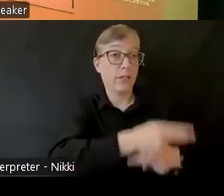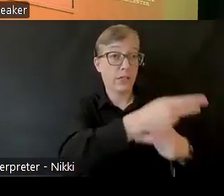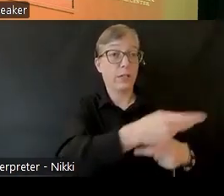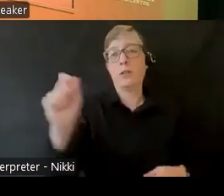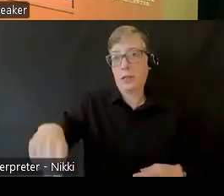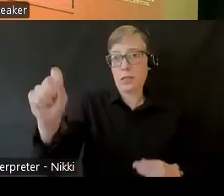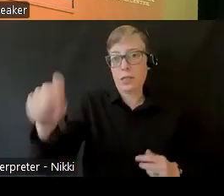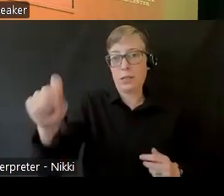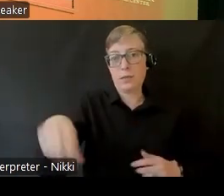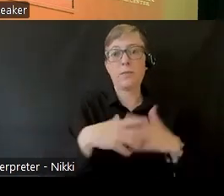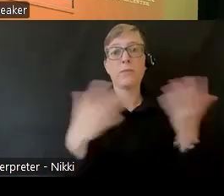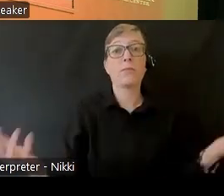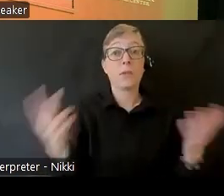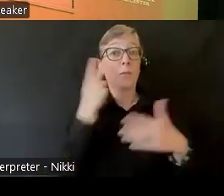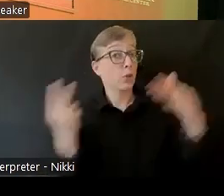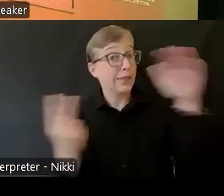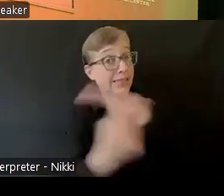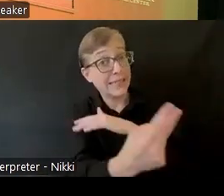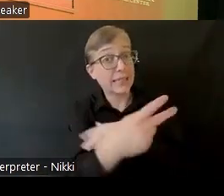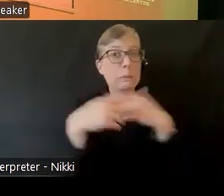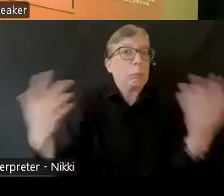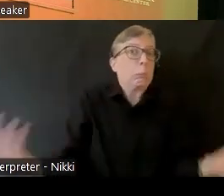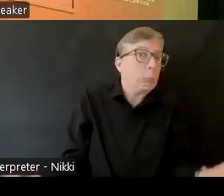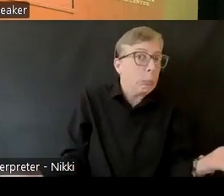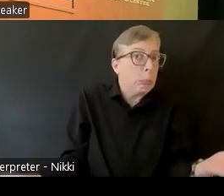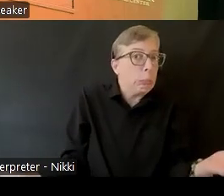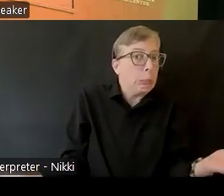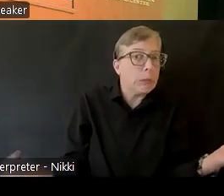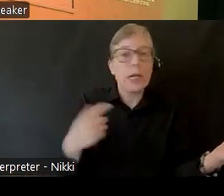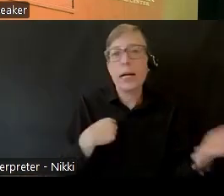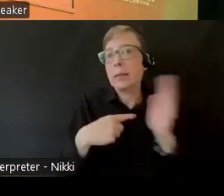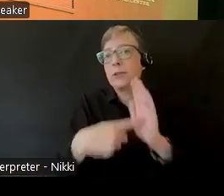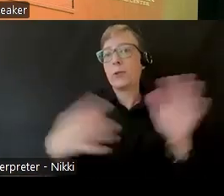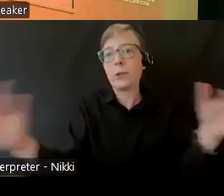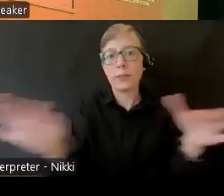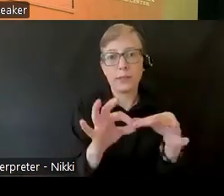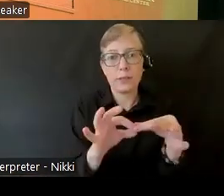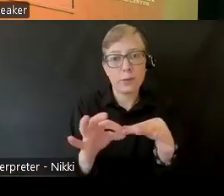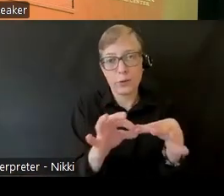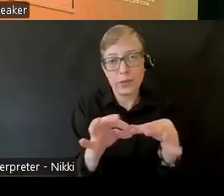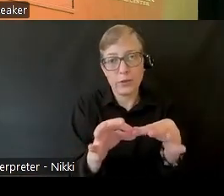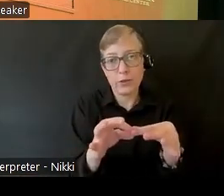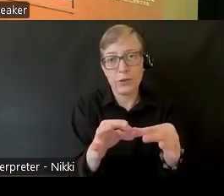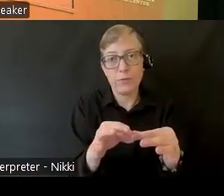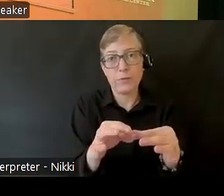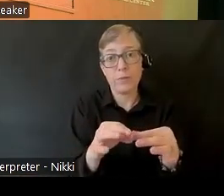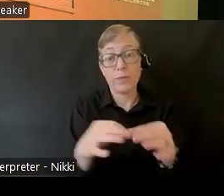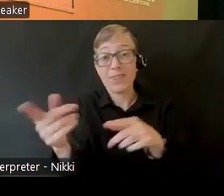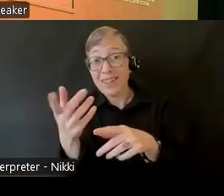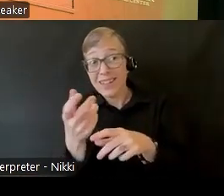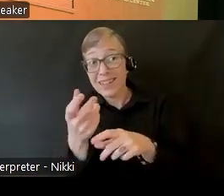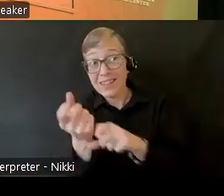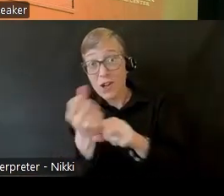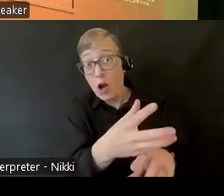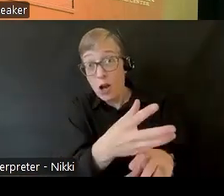showing you is just as a correlation or the association, right? It's hard to say this is causal because